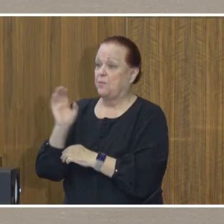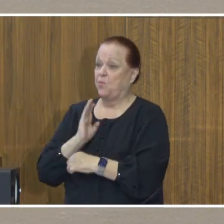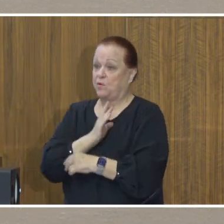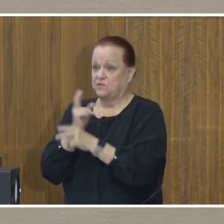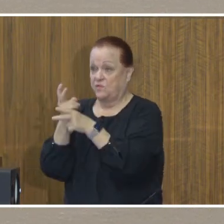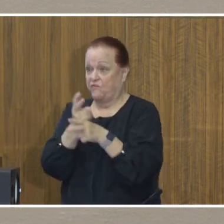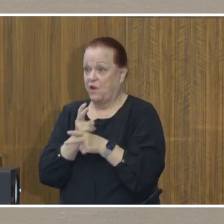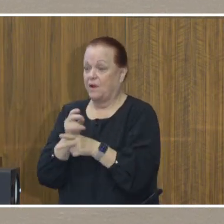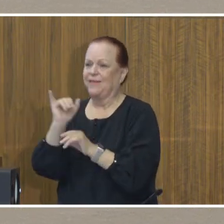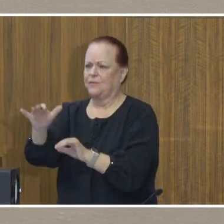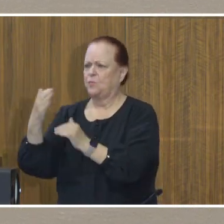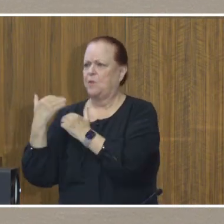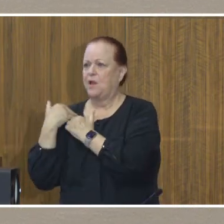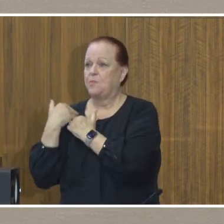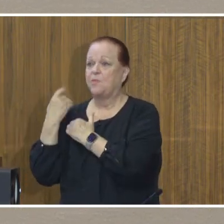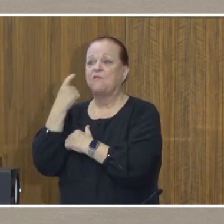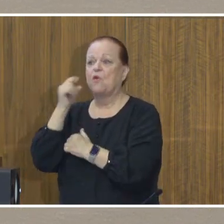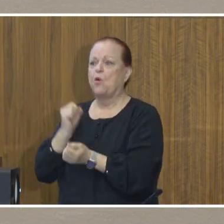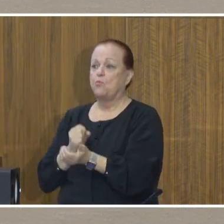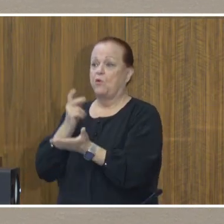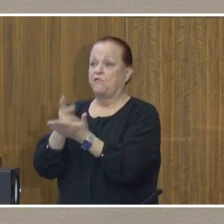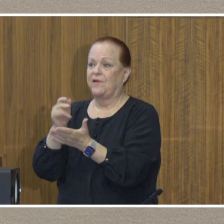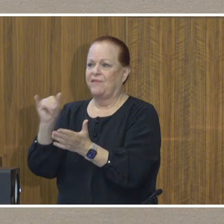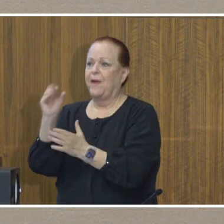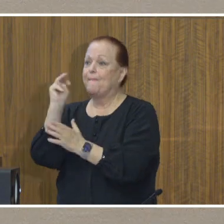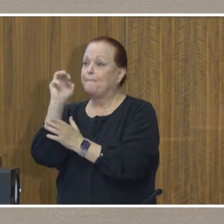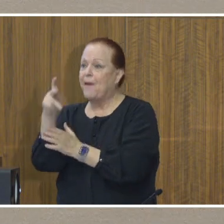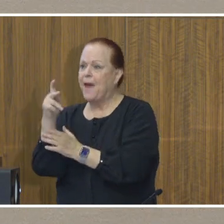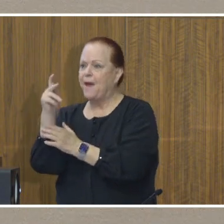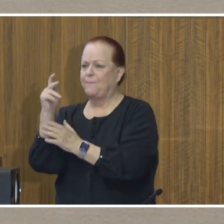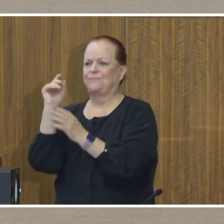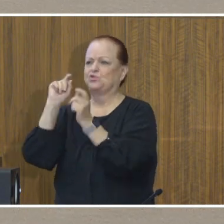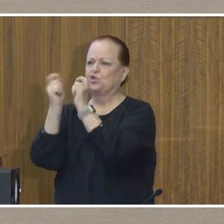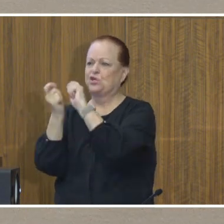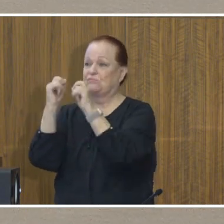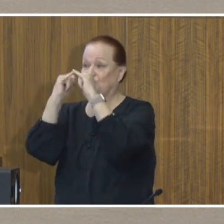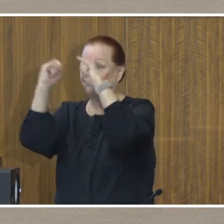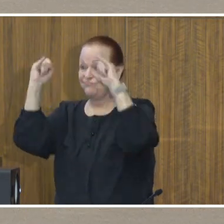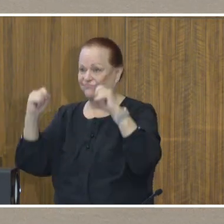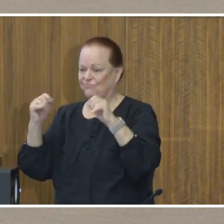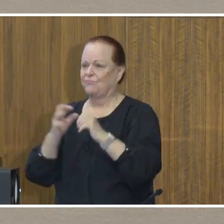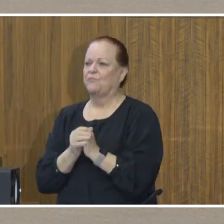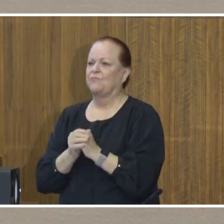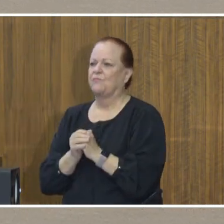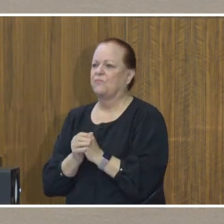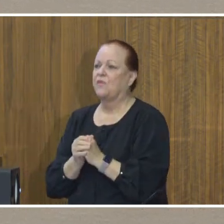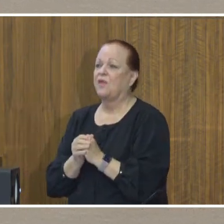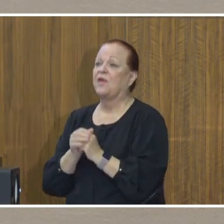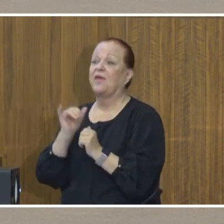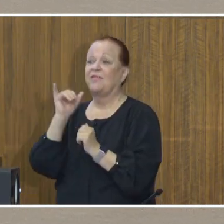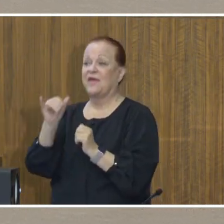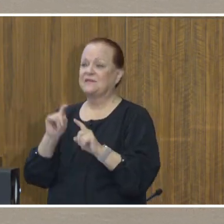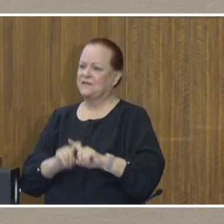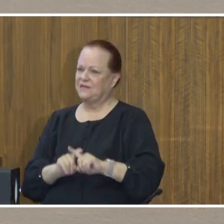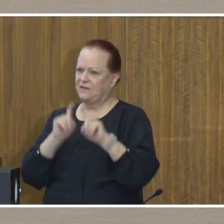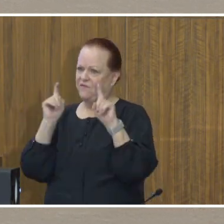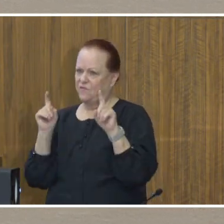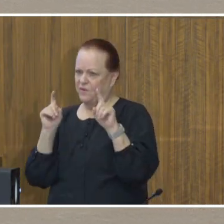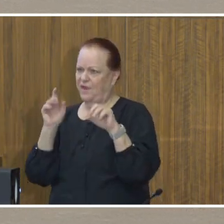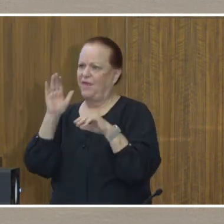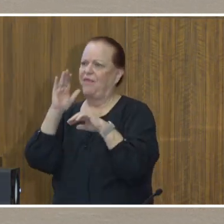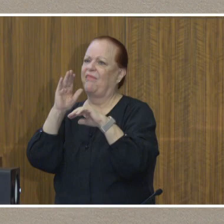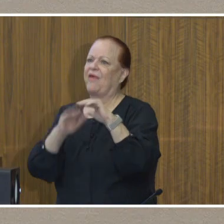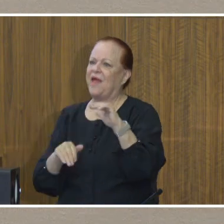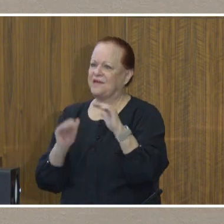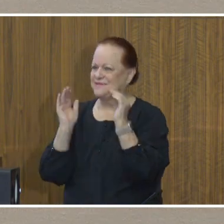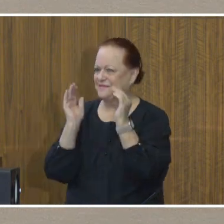Supervisors is responsible for approving the maps for our supervisorial districts. Now, this is a different process than they're going to be going through at the